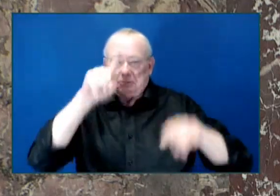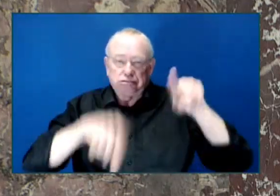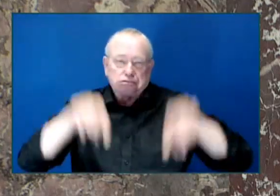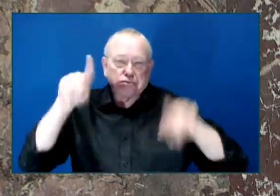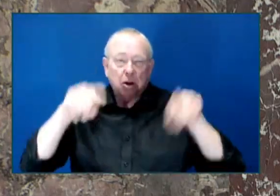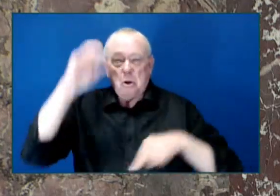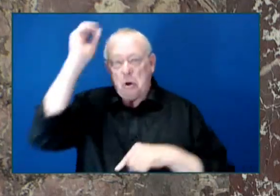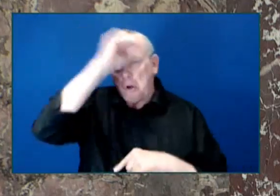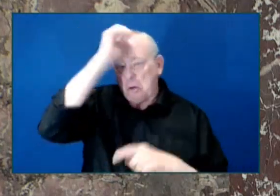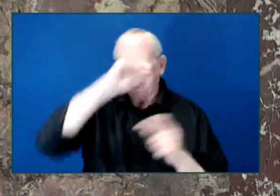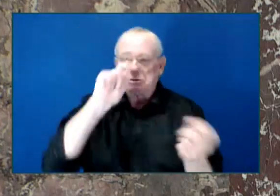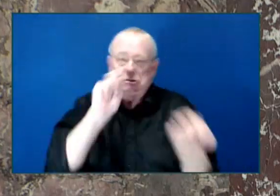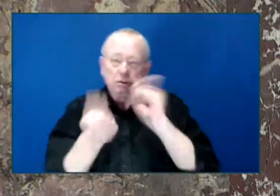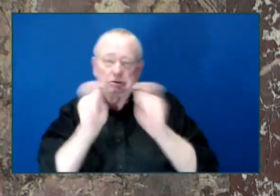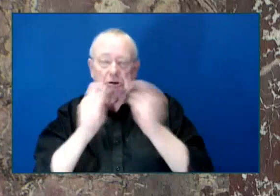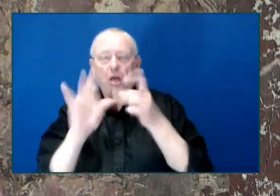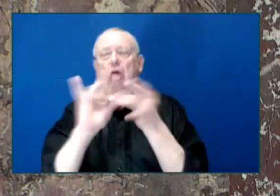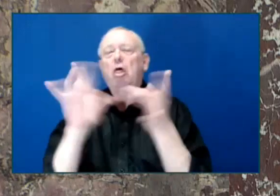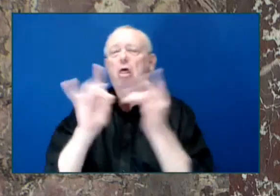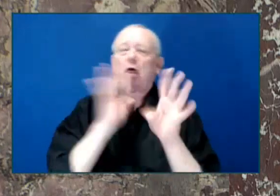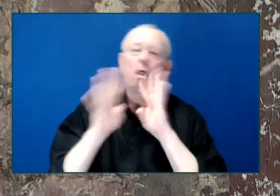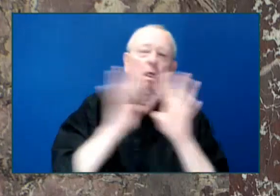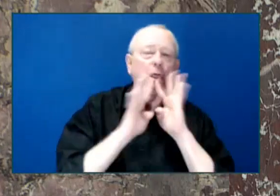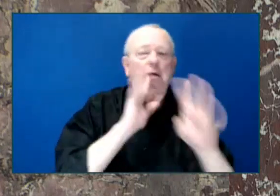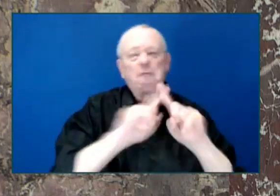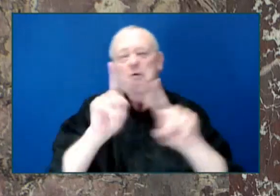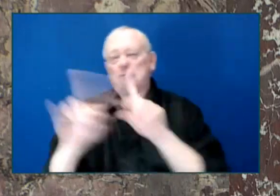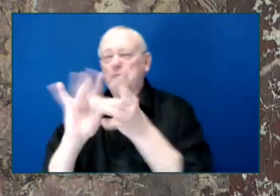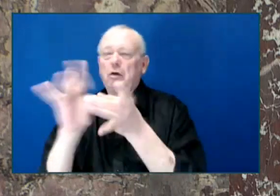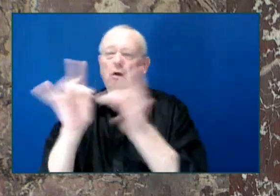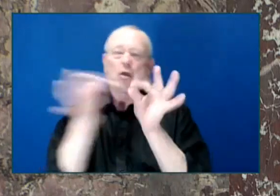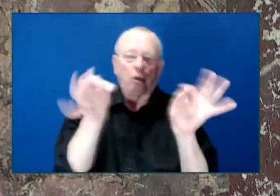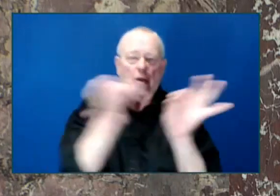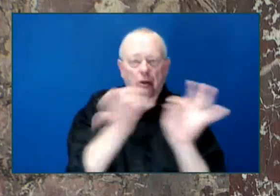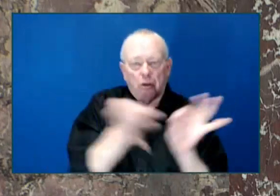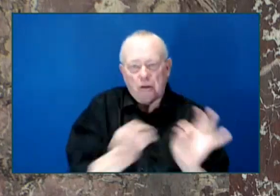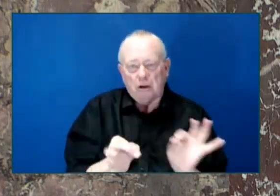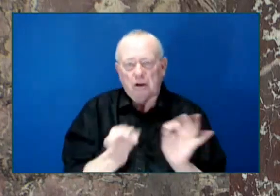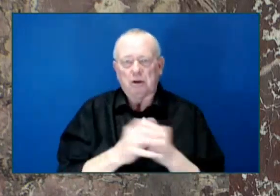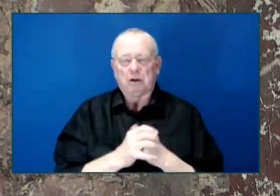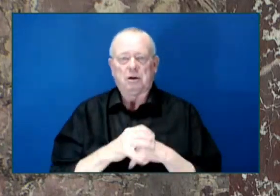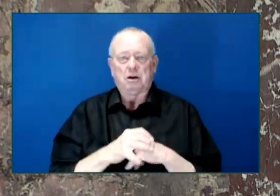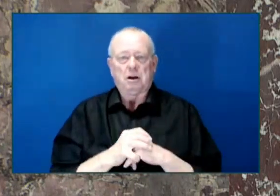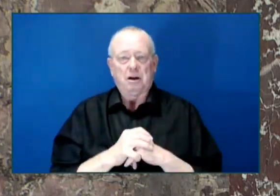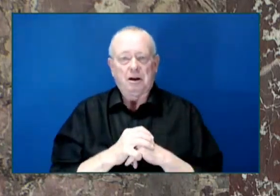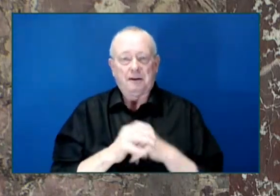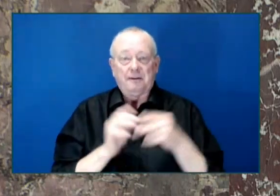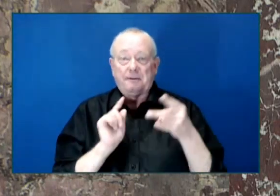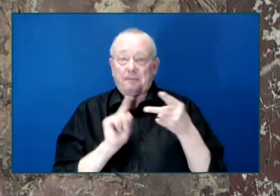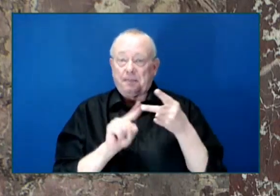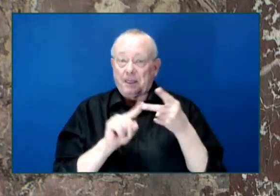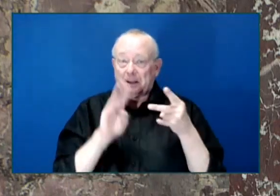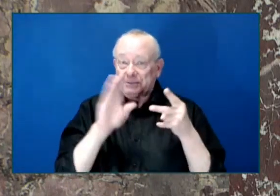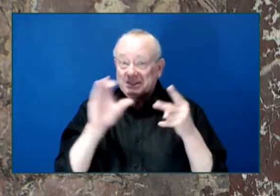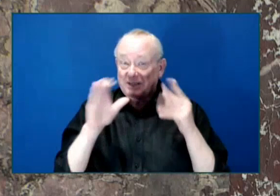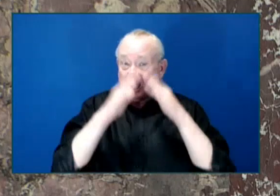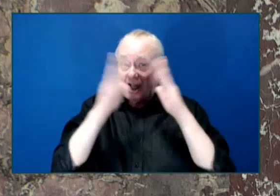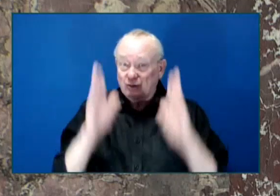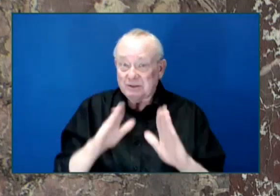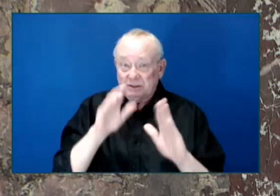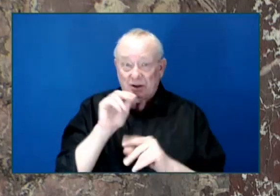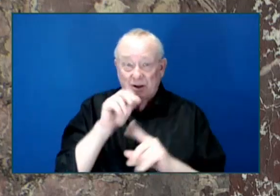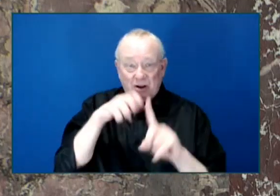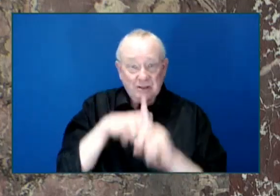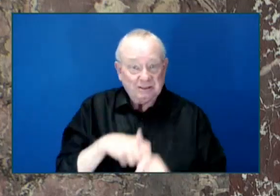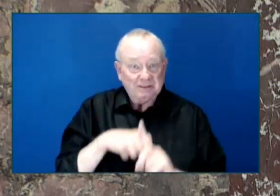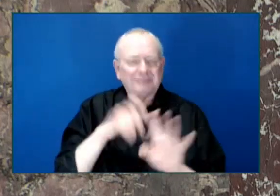multiple positions. First of all, on the BC Housing audit, absolutely. I understand it's important for the members to have a chance to ask questions